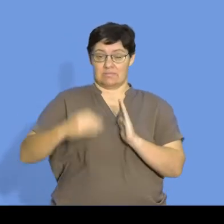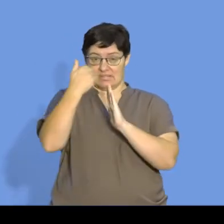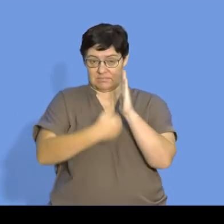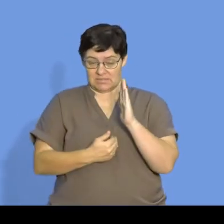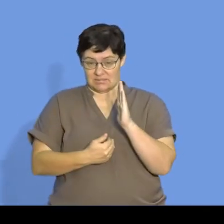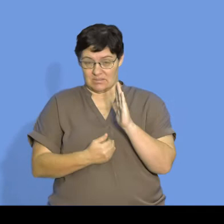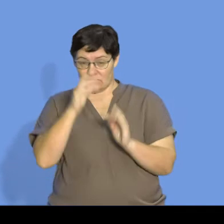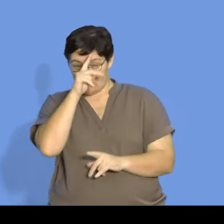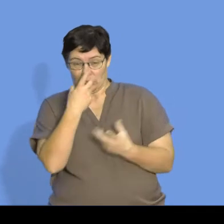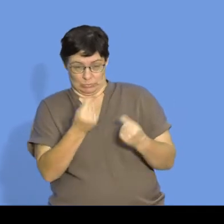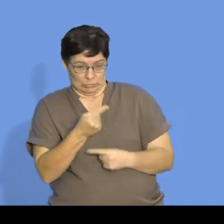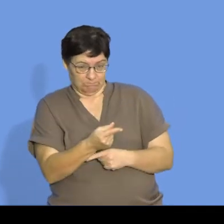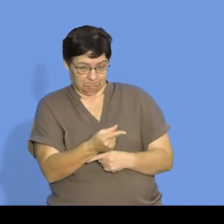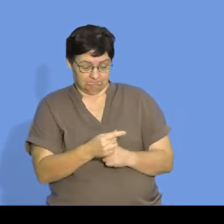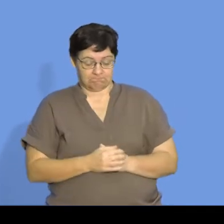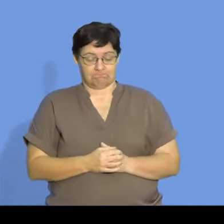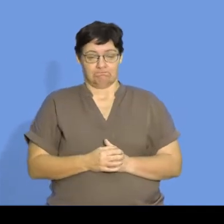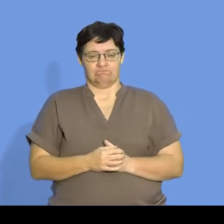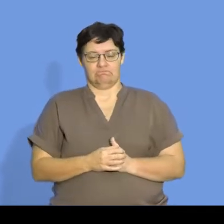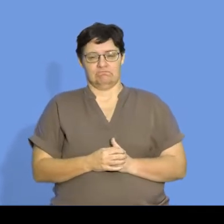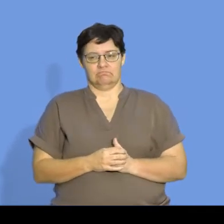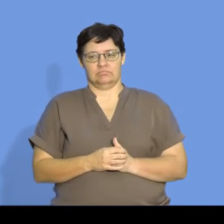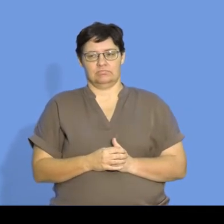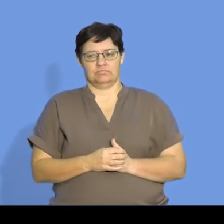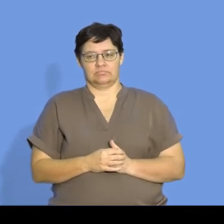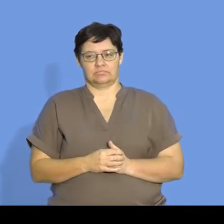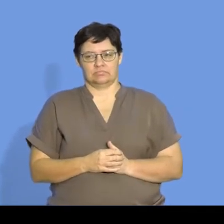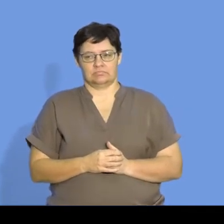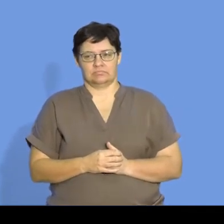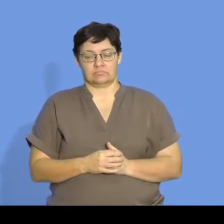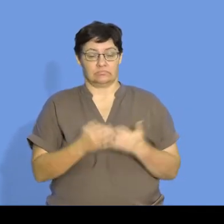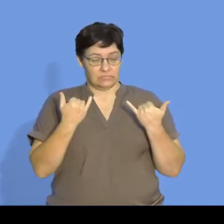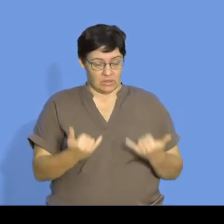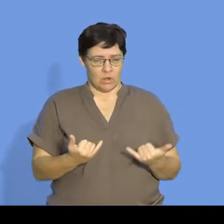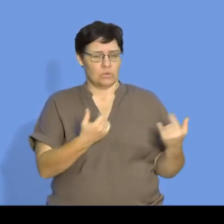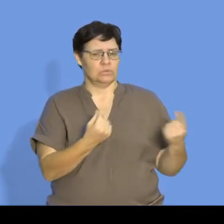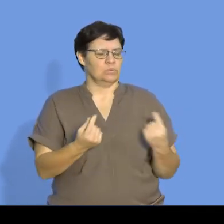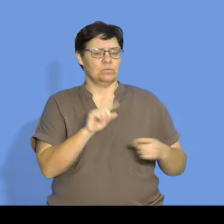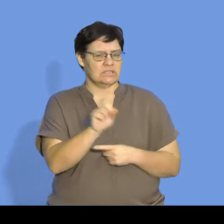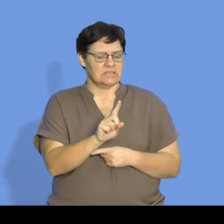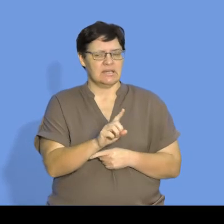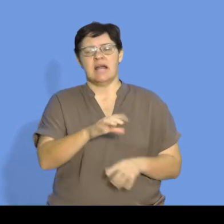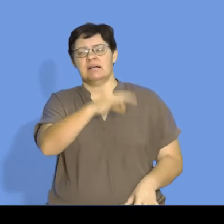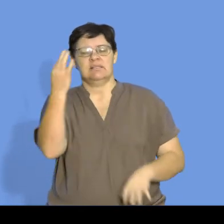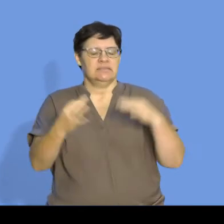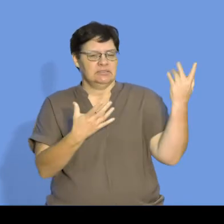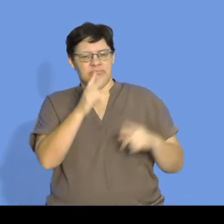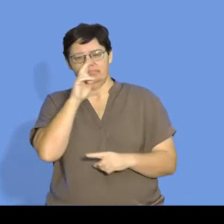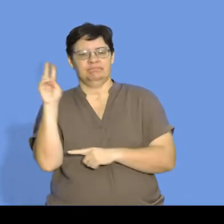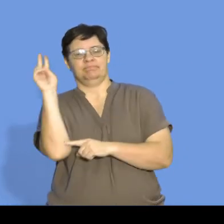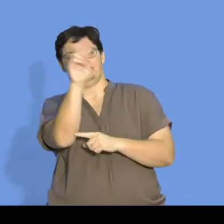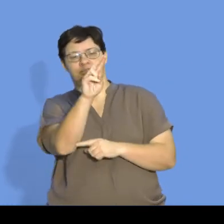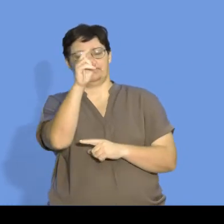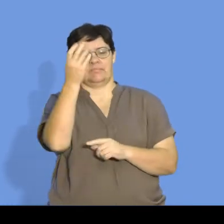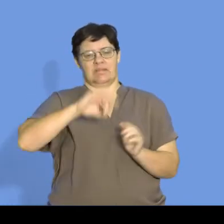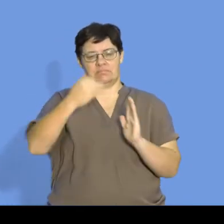here. So we are busy analyzing a projected income